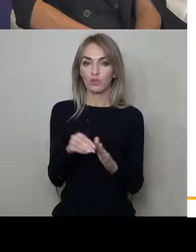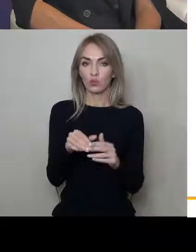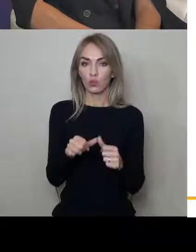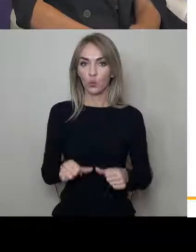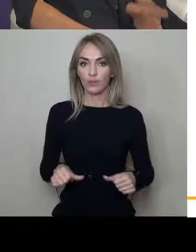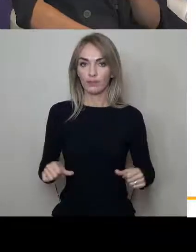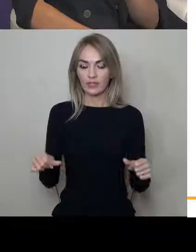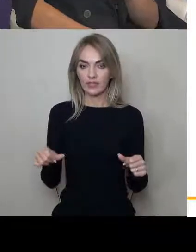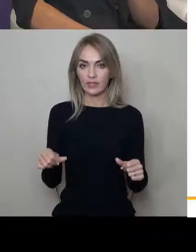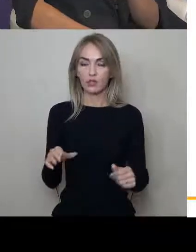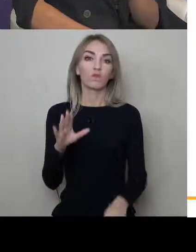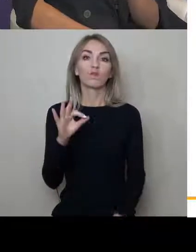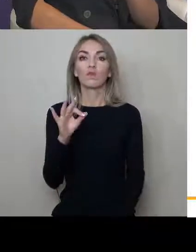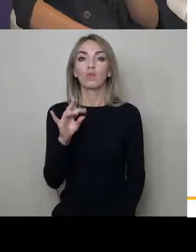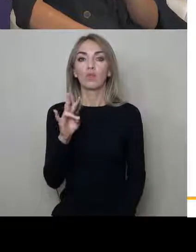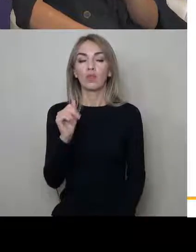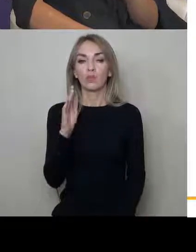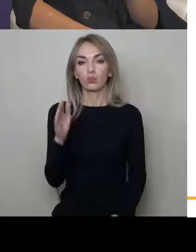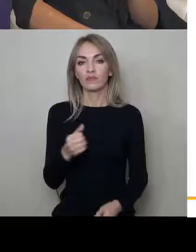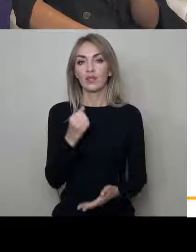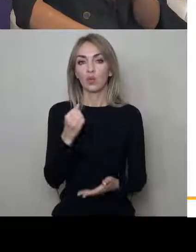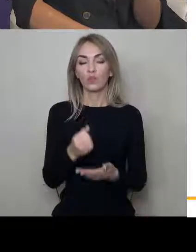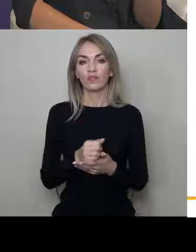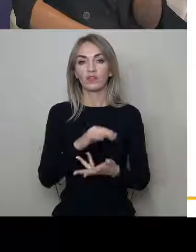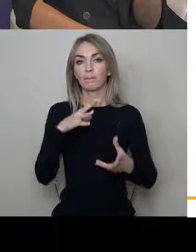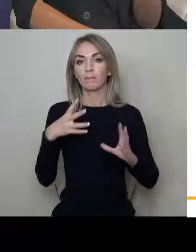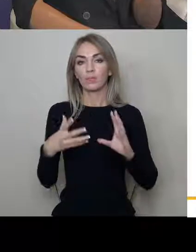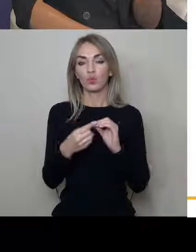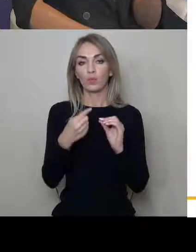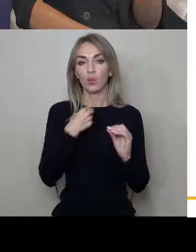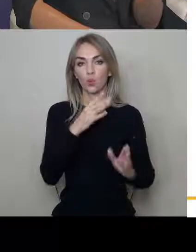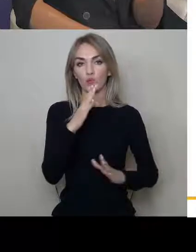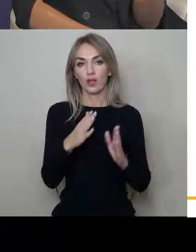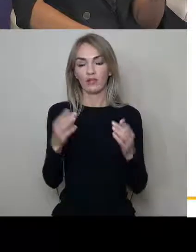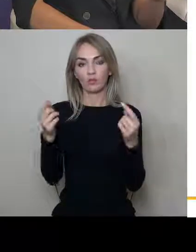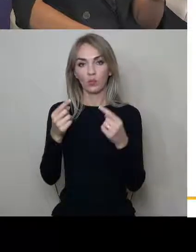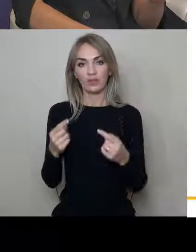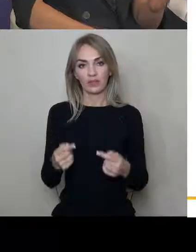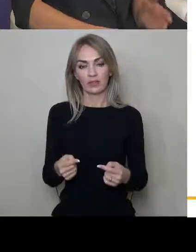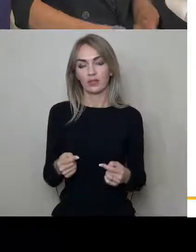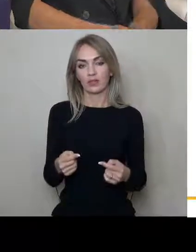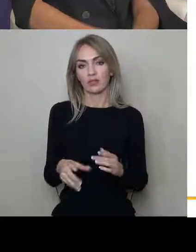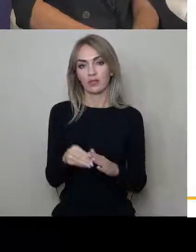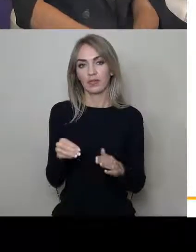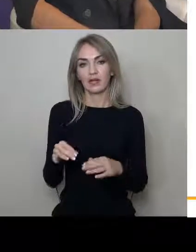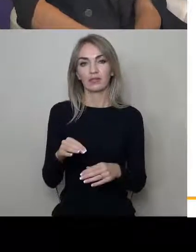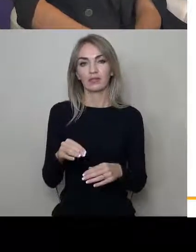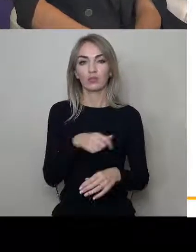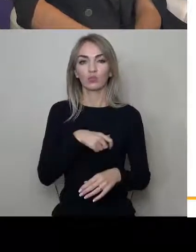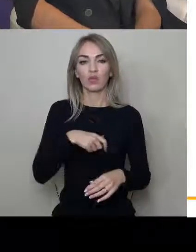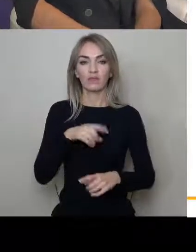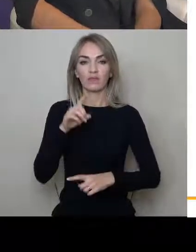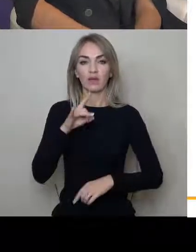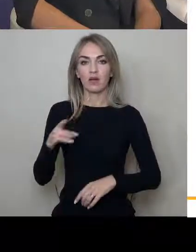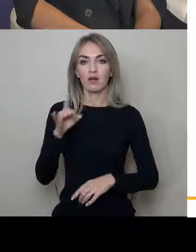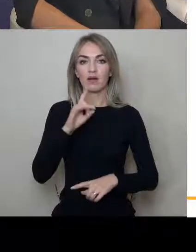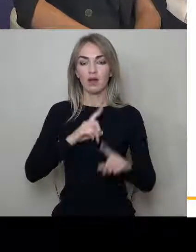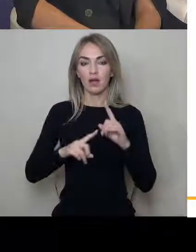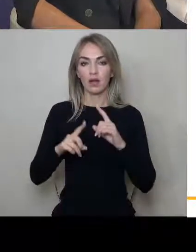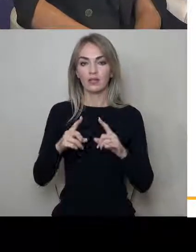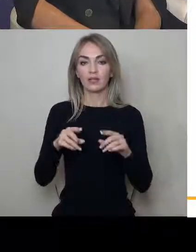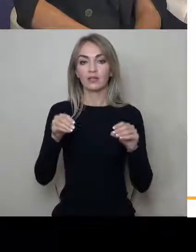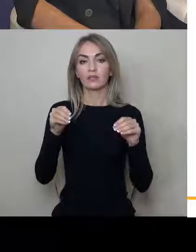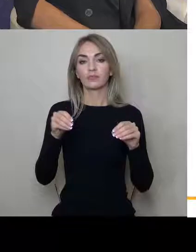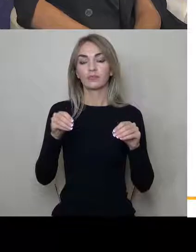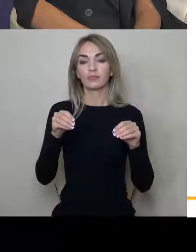you can submit complaints as to action or inaction of the village election commission because they are going to establish